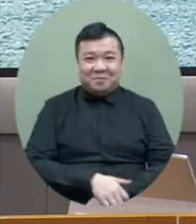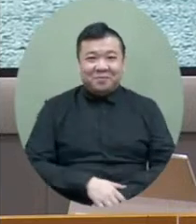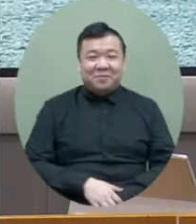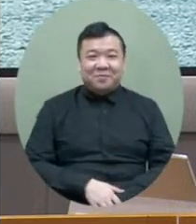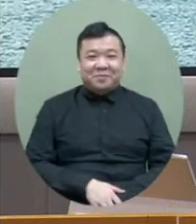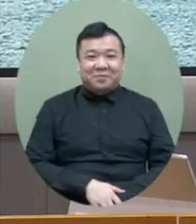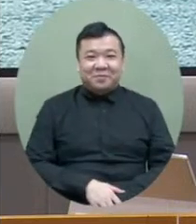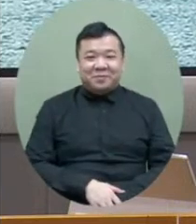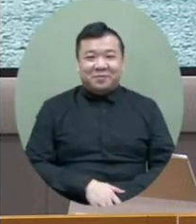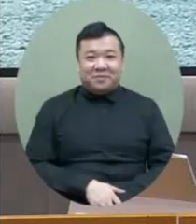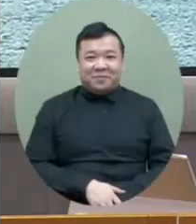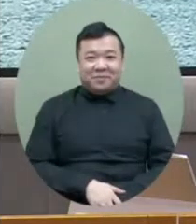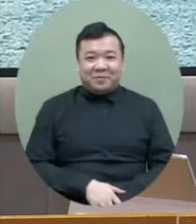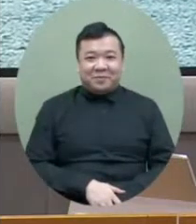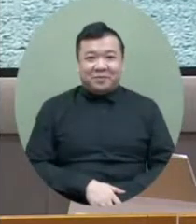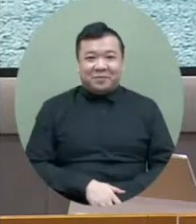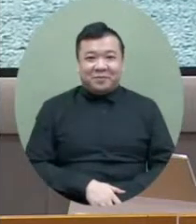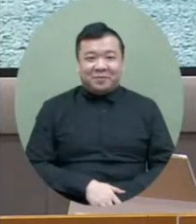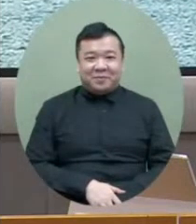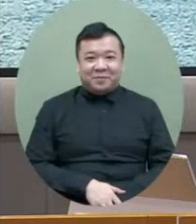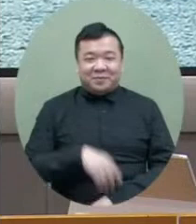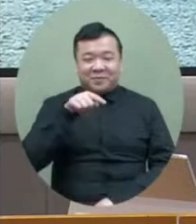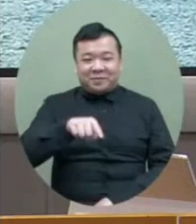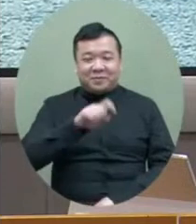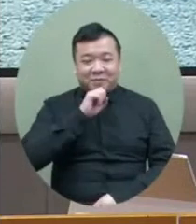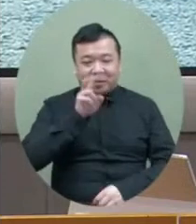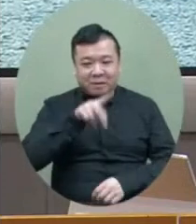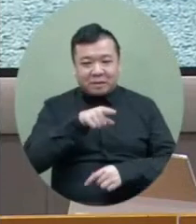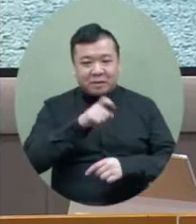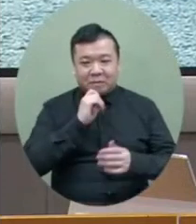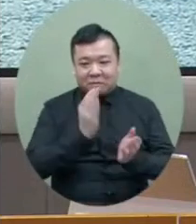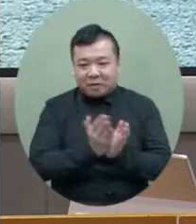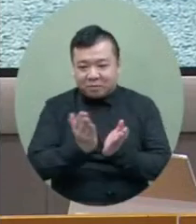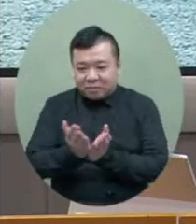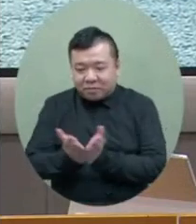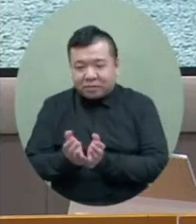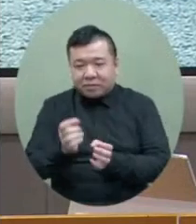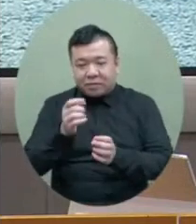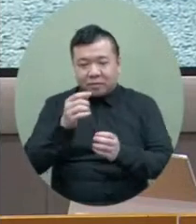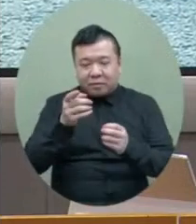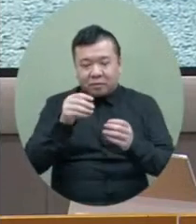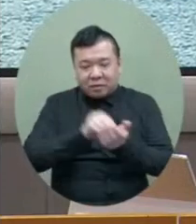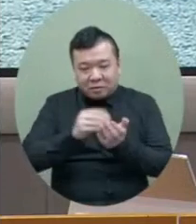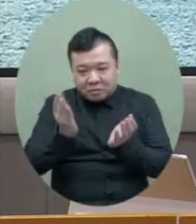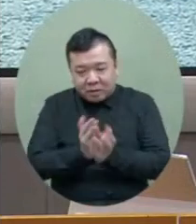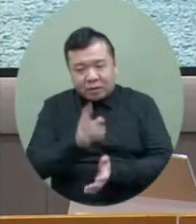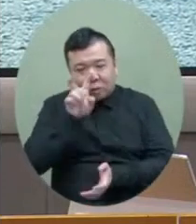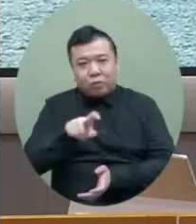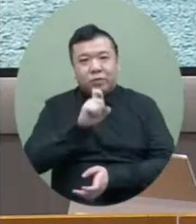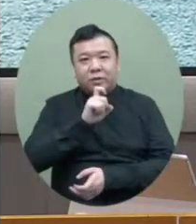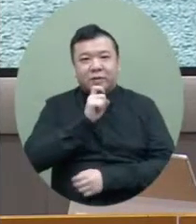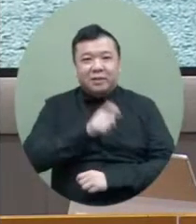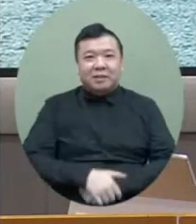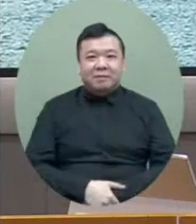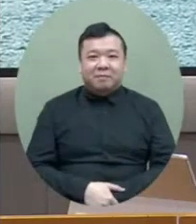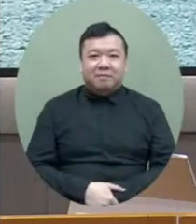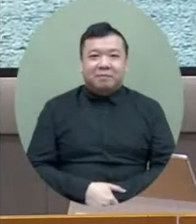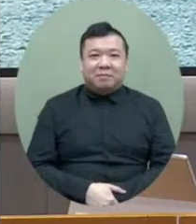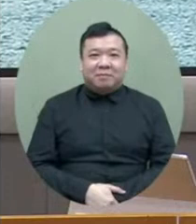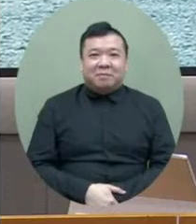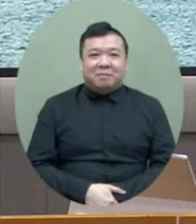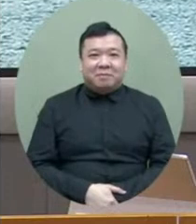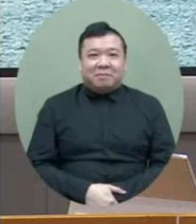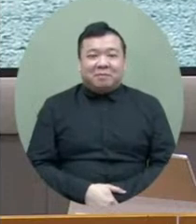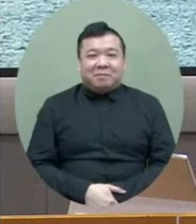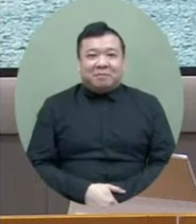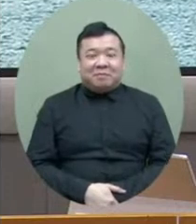altogether 4 of them have cases. So we suspect there may be some earlier transmission when